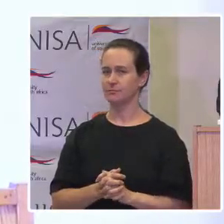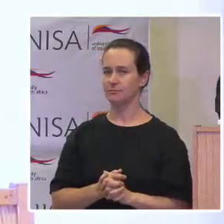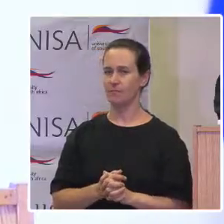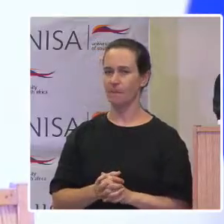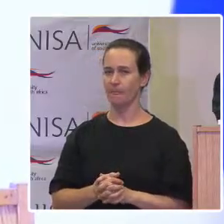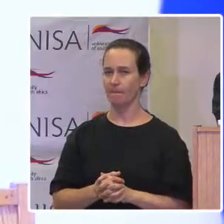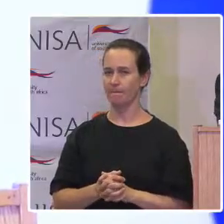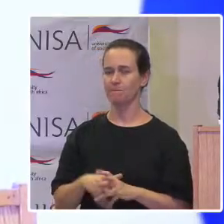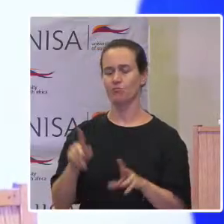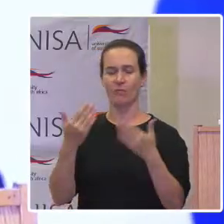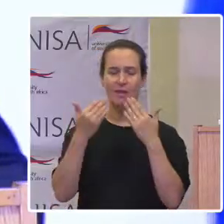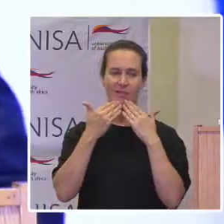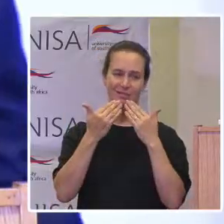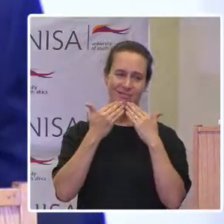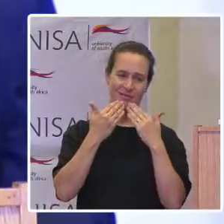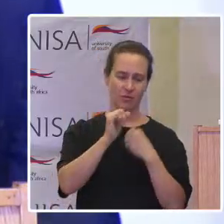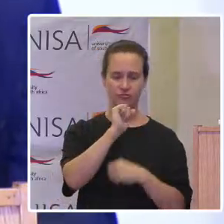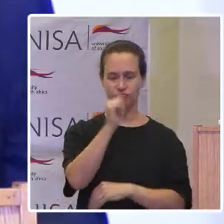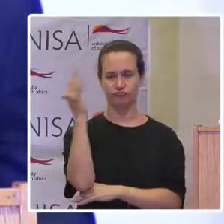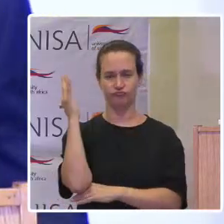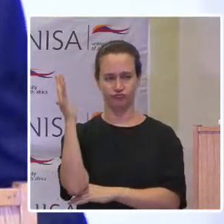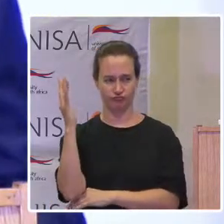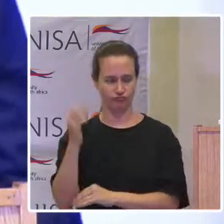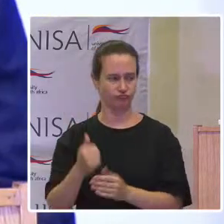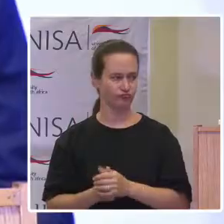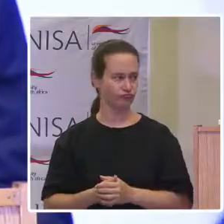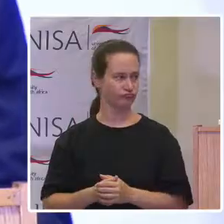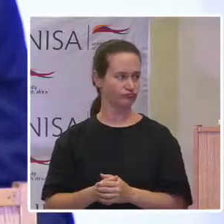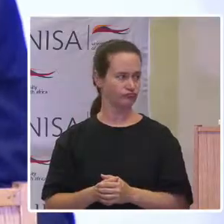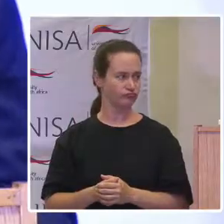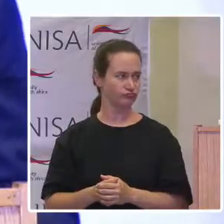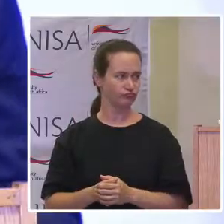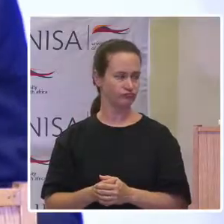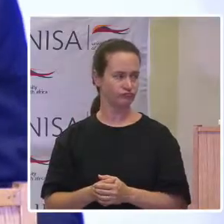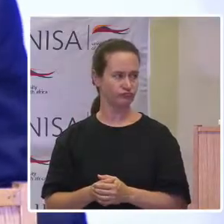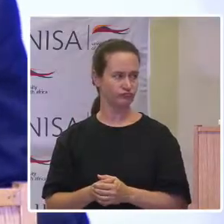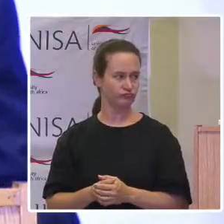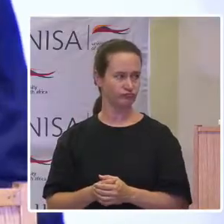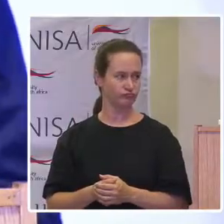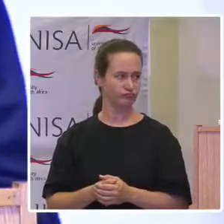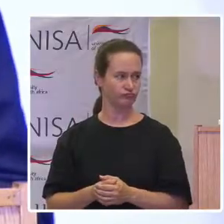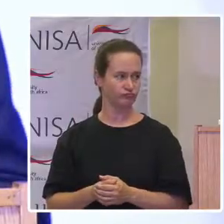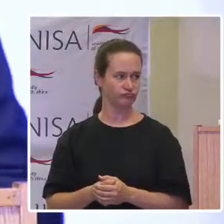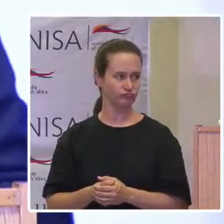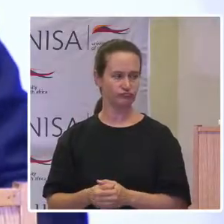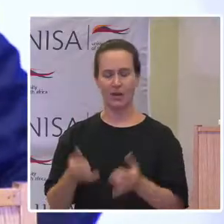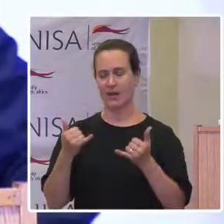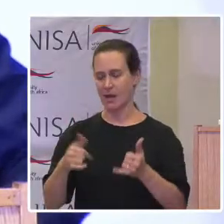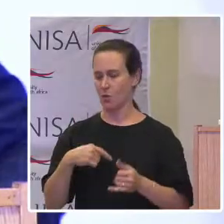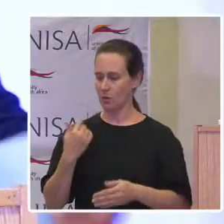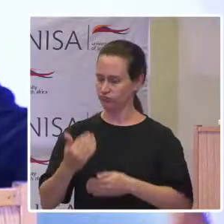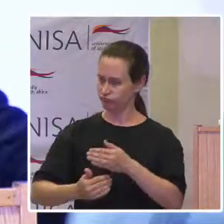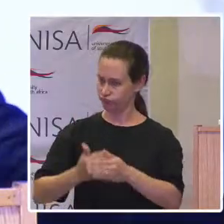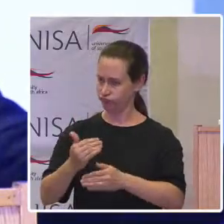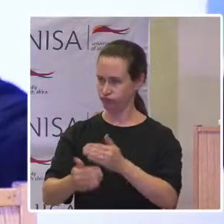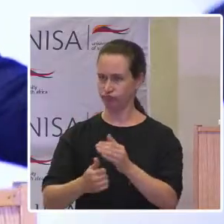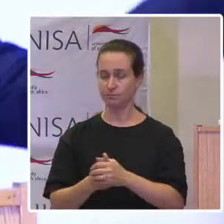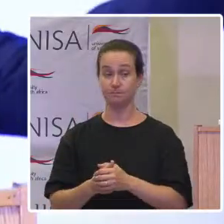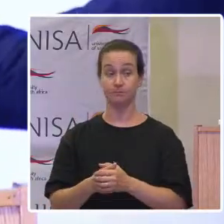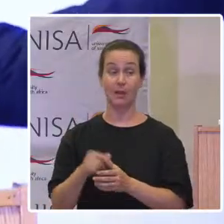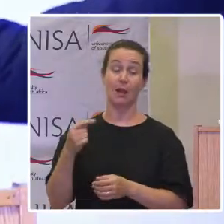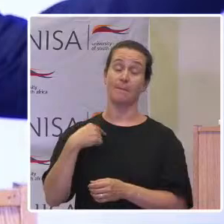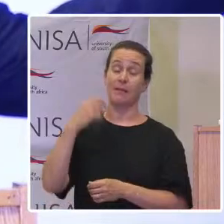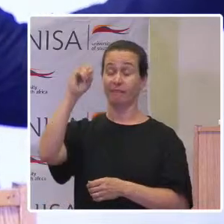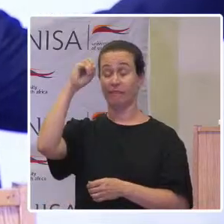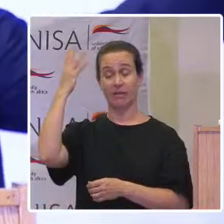Thank you for your presentation, Dr. Kiama. And we shall move right along. But before we do, may I not